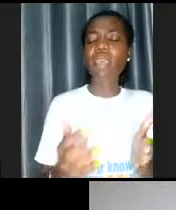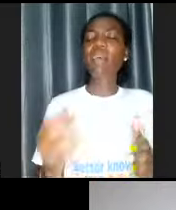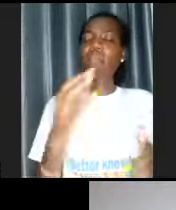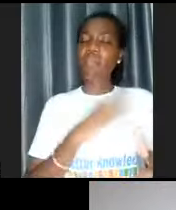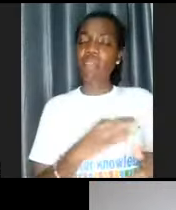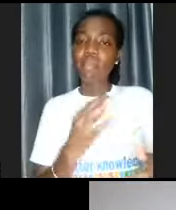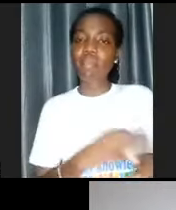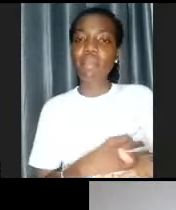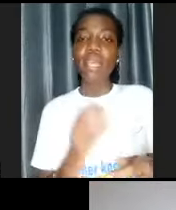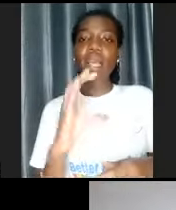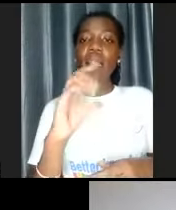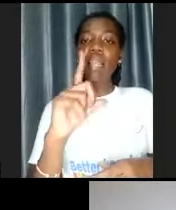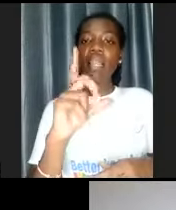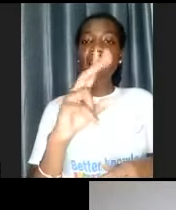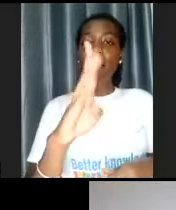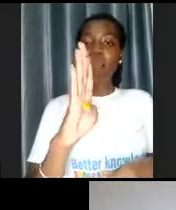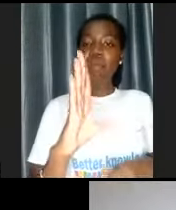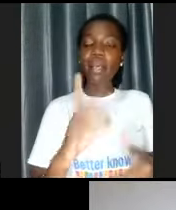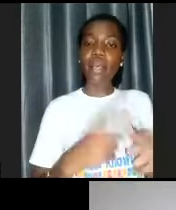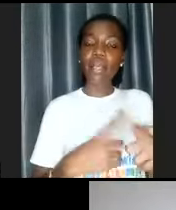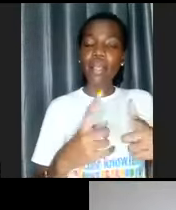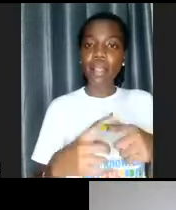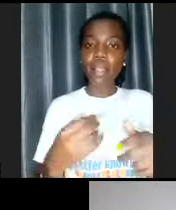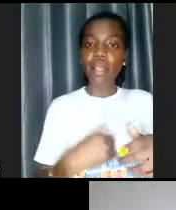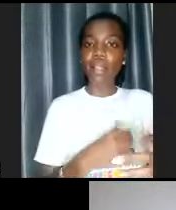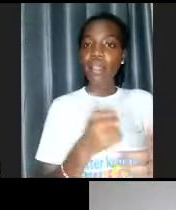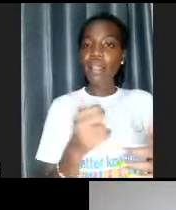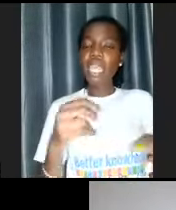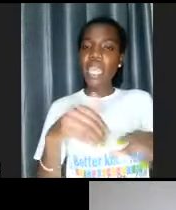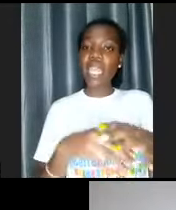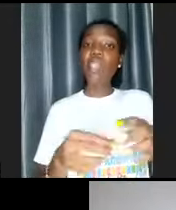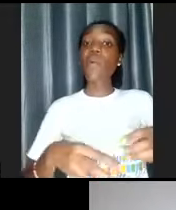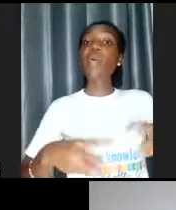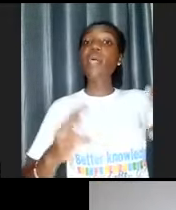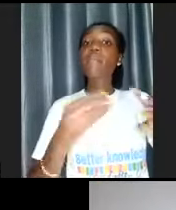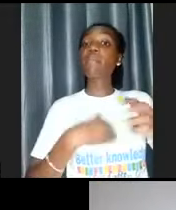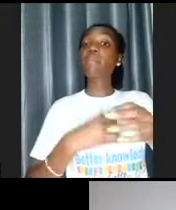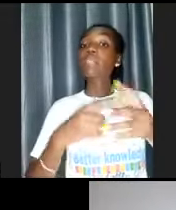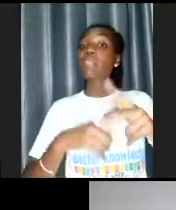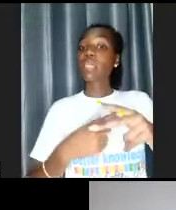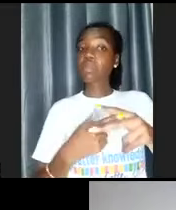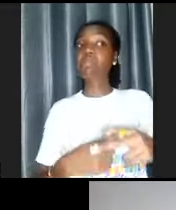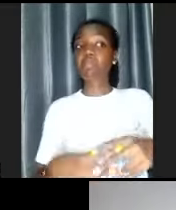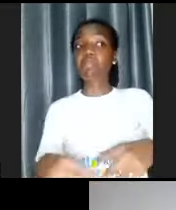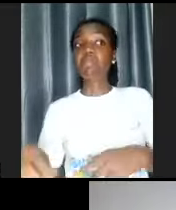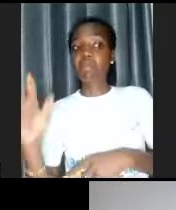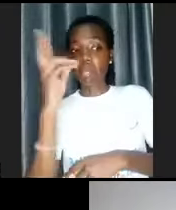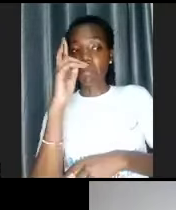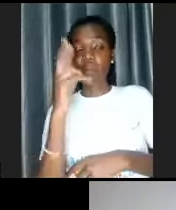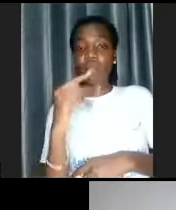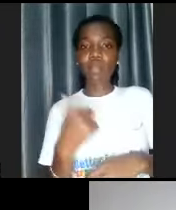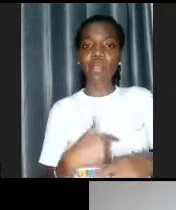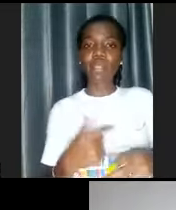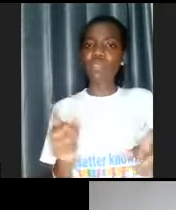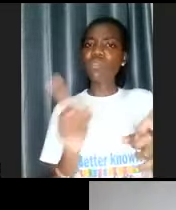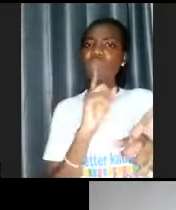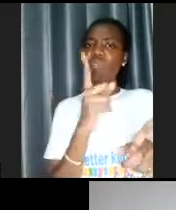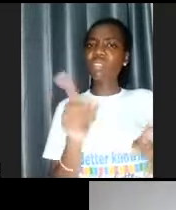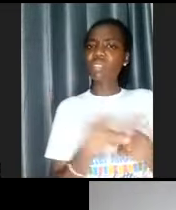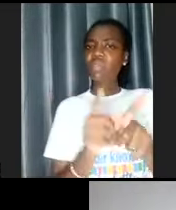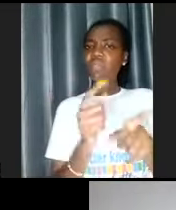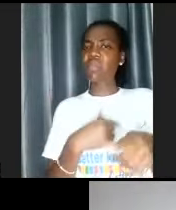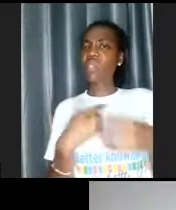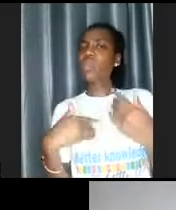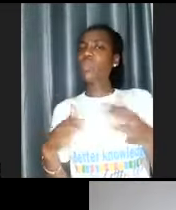that apostolic bit. In a way, I also started looking at this could be also my purpose. So I was also lost. But later I started